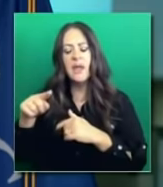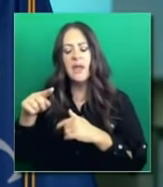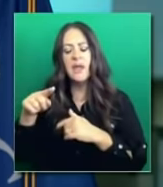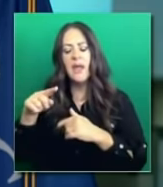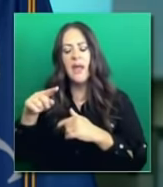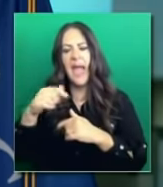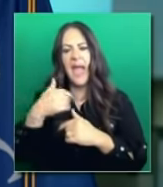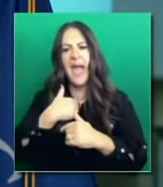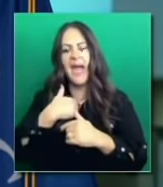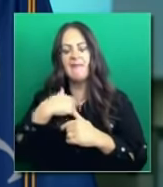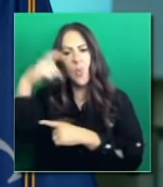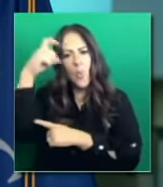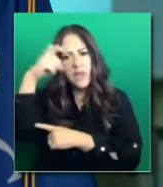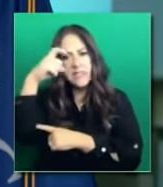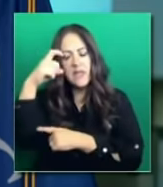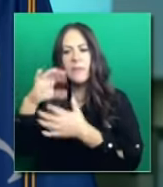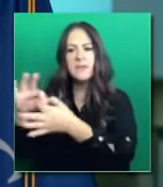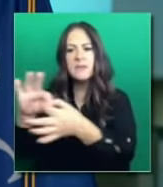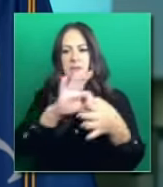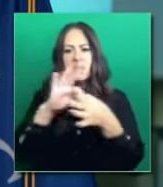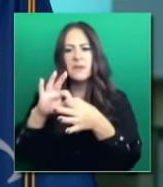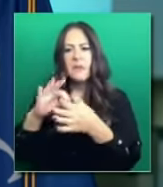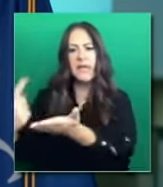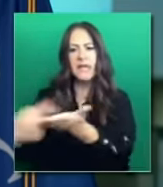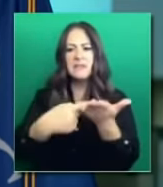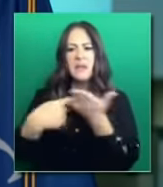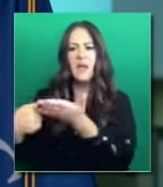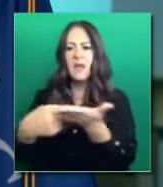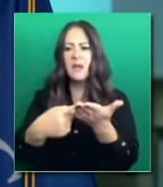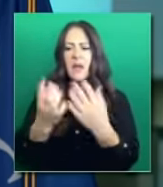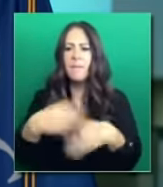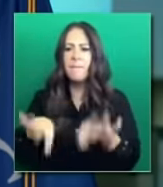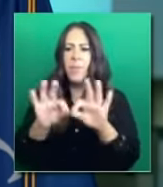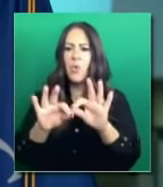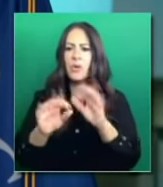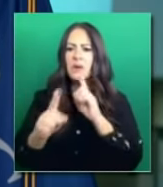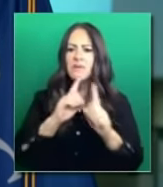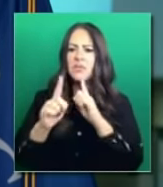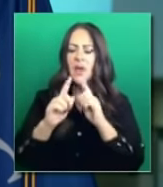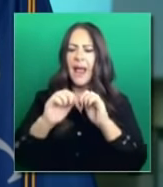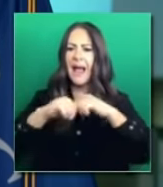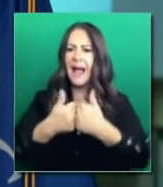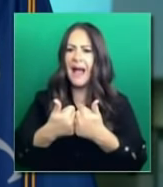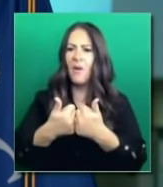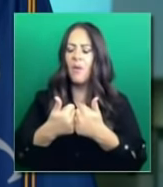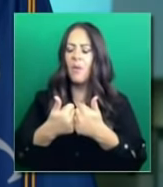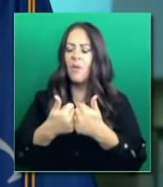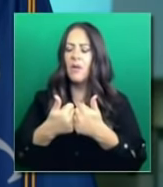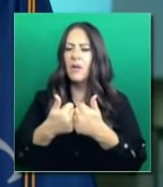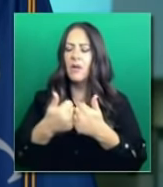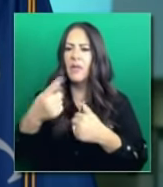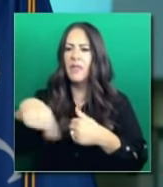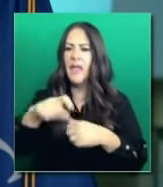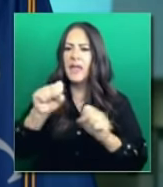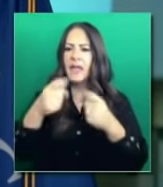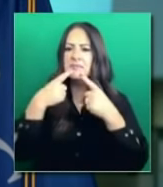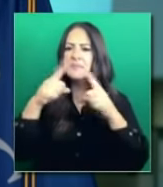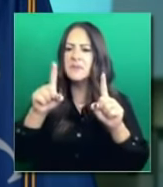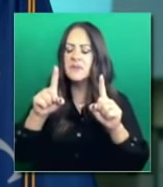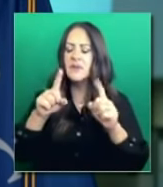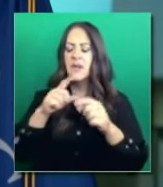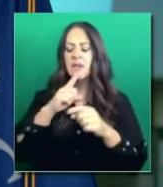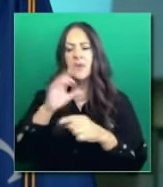engage in a dialectic and an important conversation that is open to the needs, the